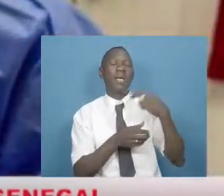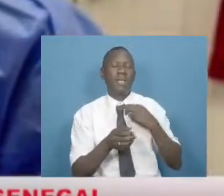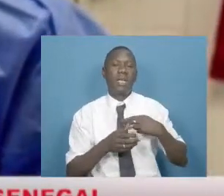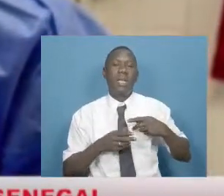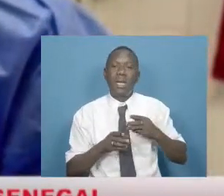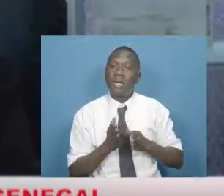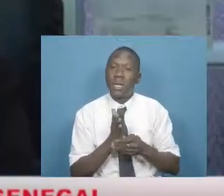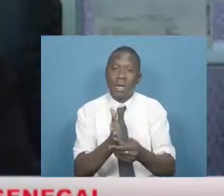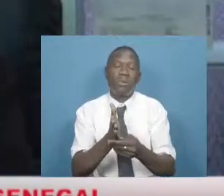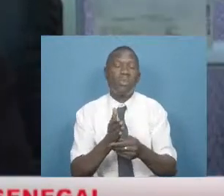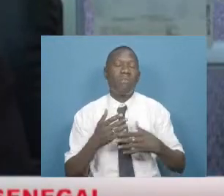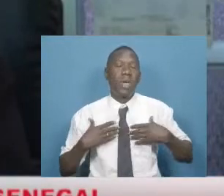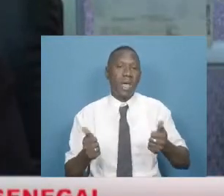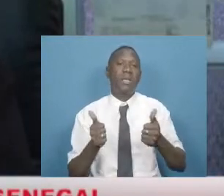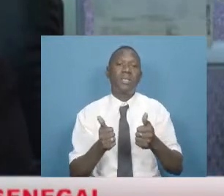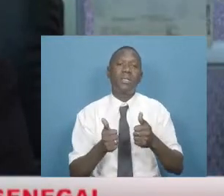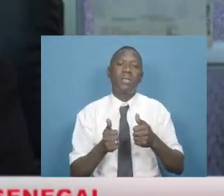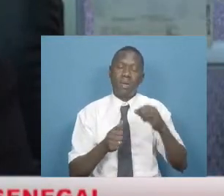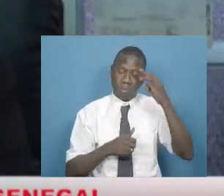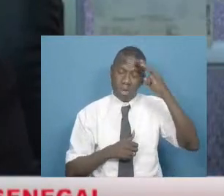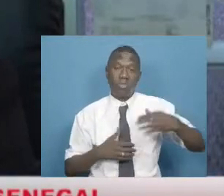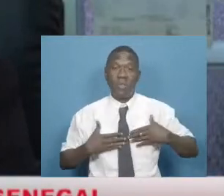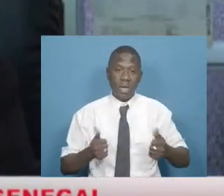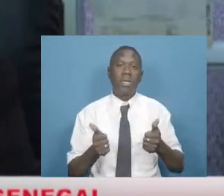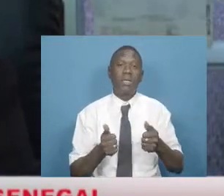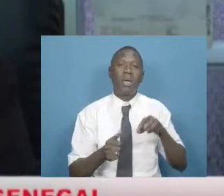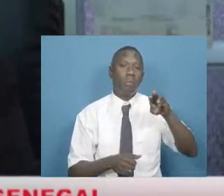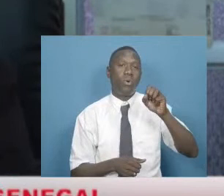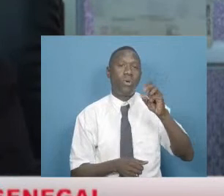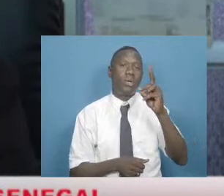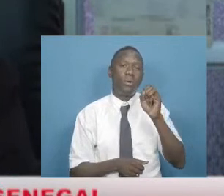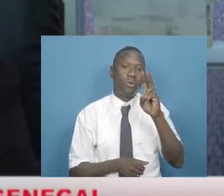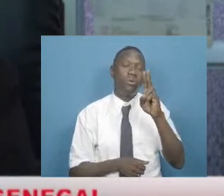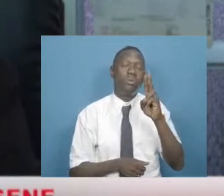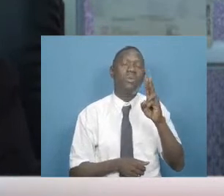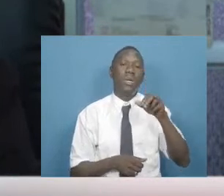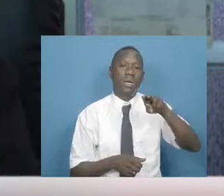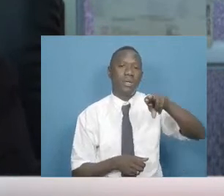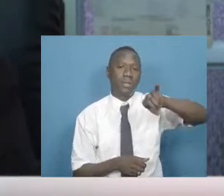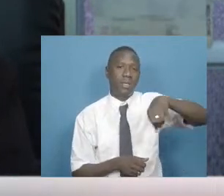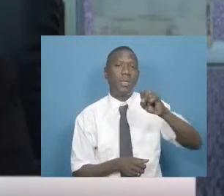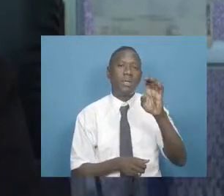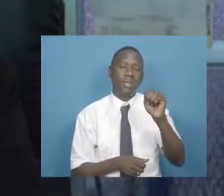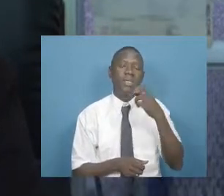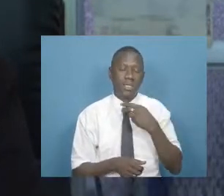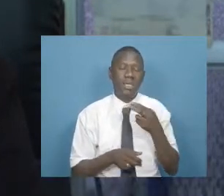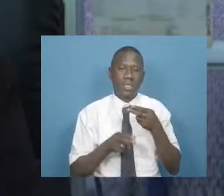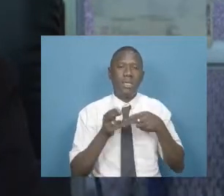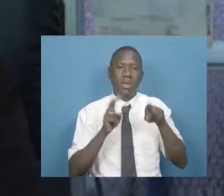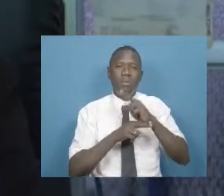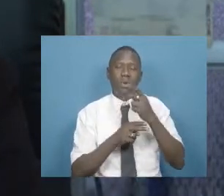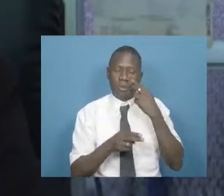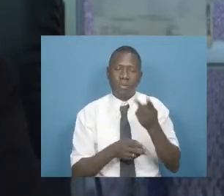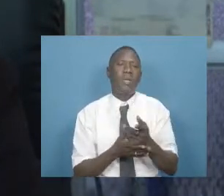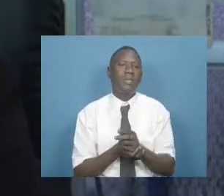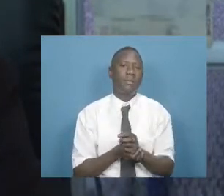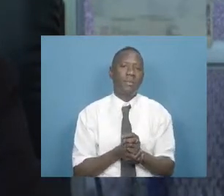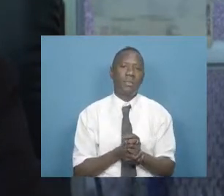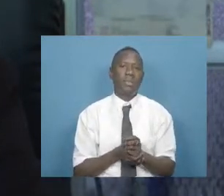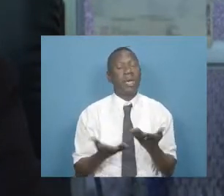at the Ministry of Health, Modou Ndiaye, his ministry is on the alert and the new variant should not cause panic. Basically,